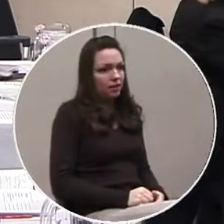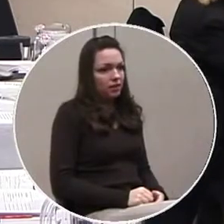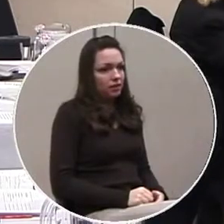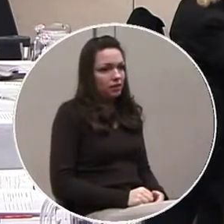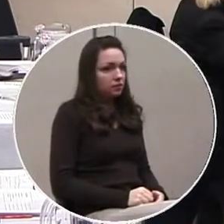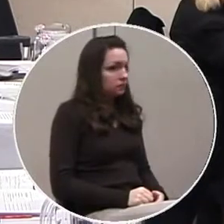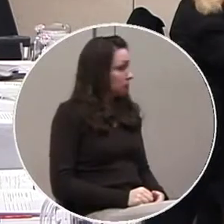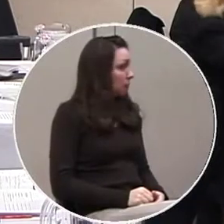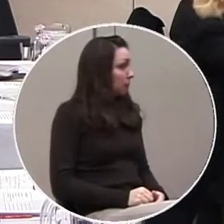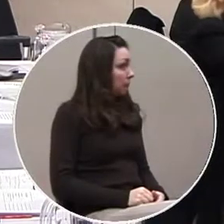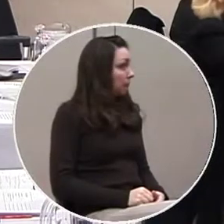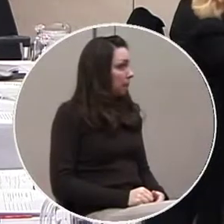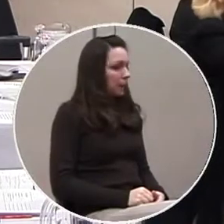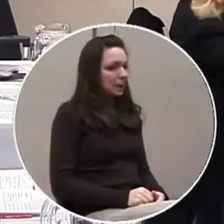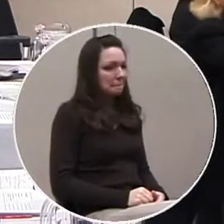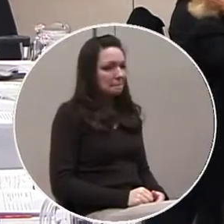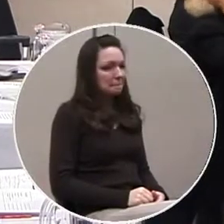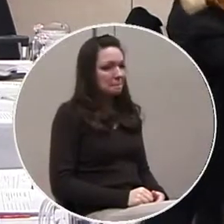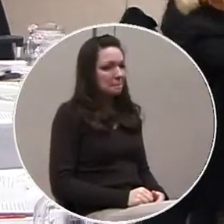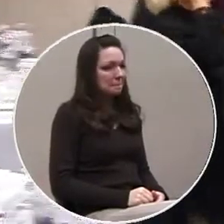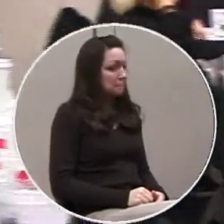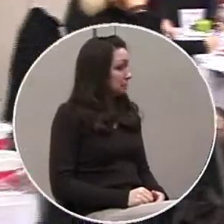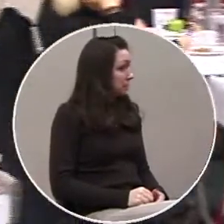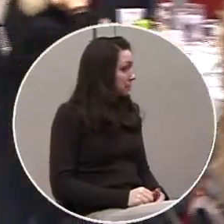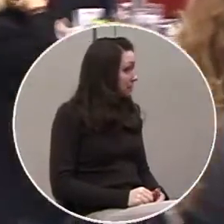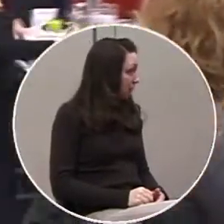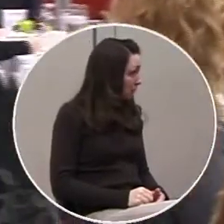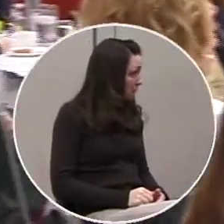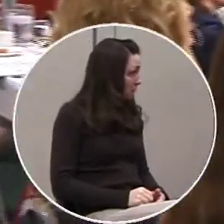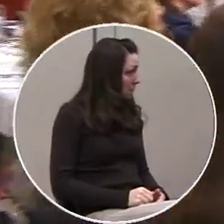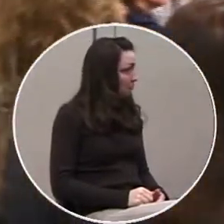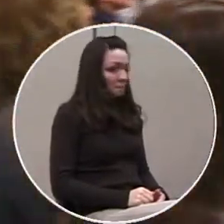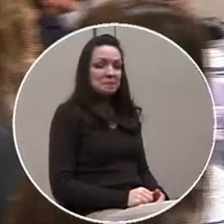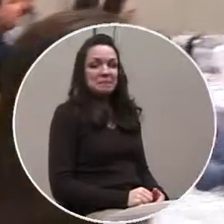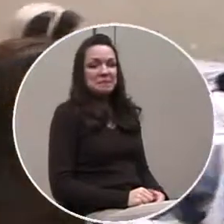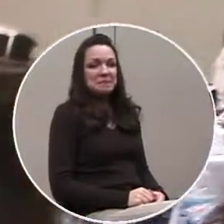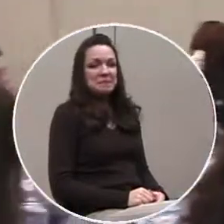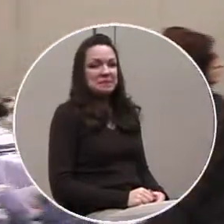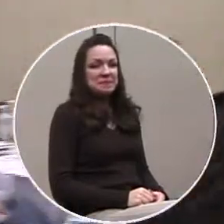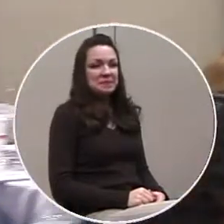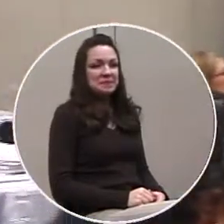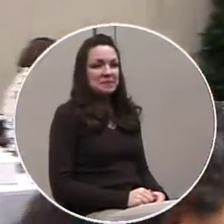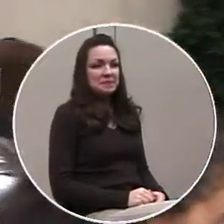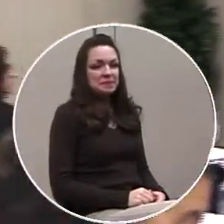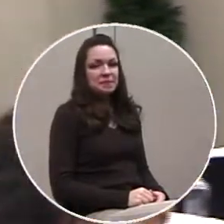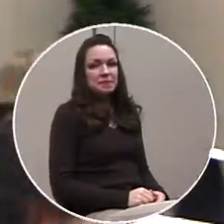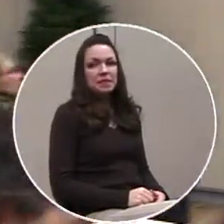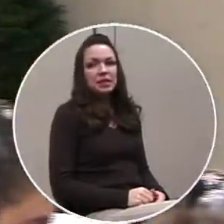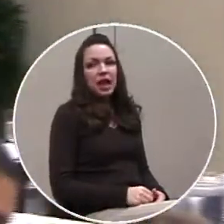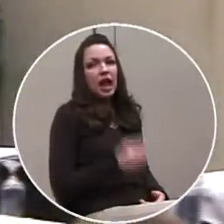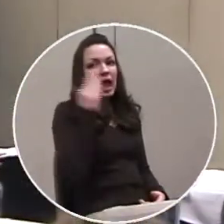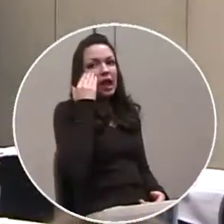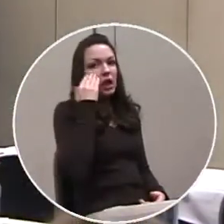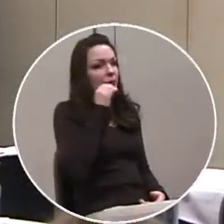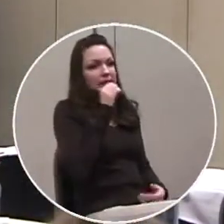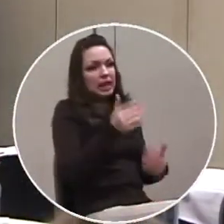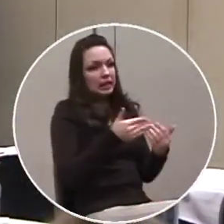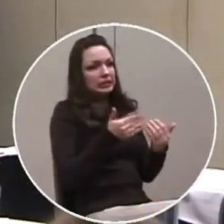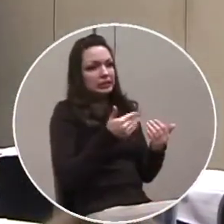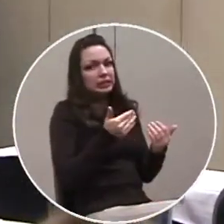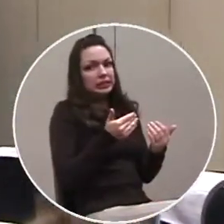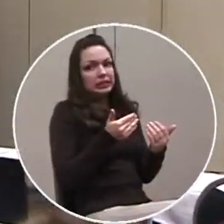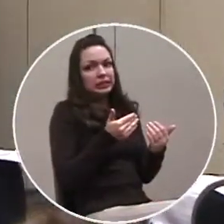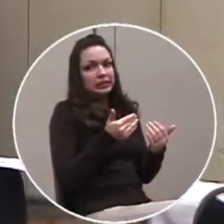it wrong. Right. It's interesting, and I will tell you this isn't easy. I know this isn't